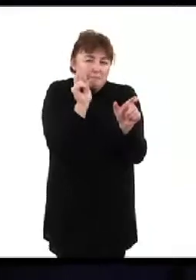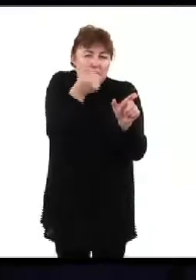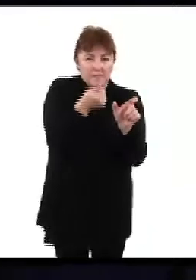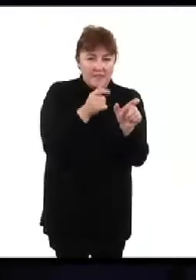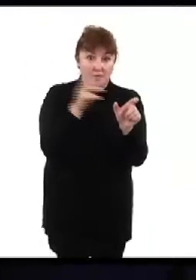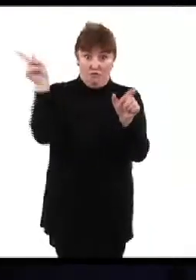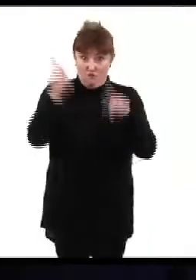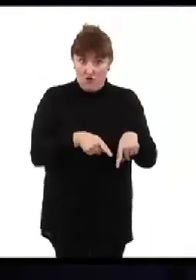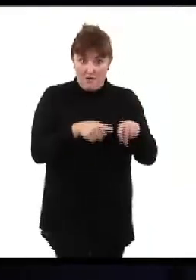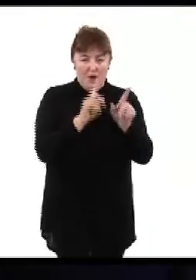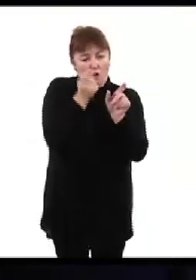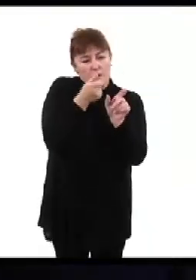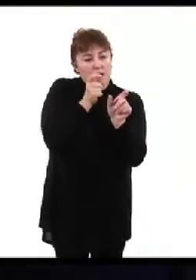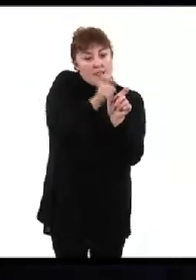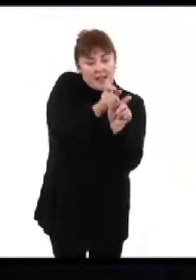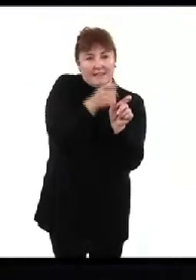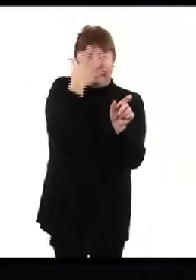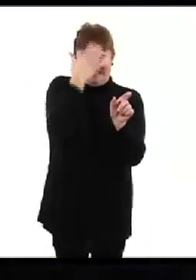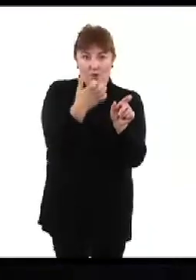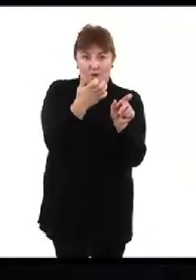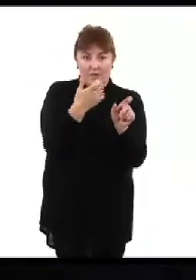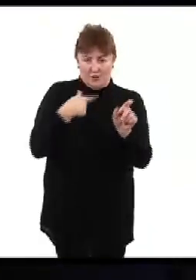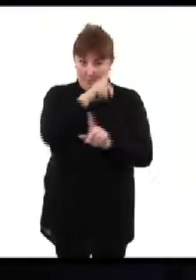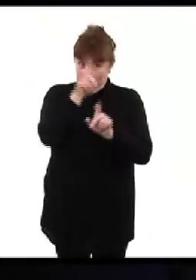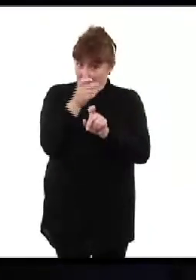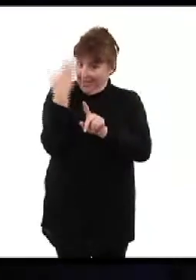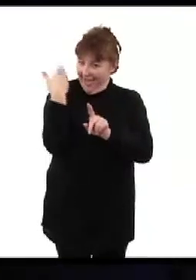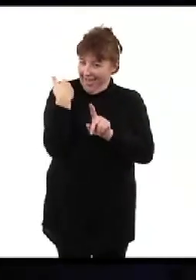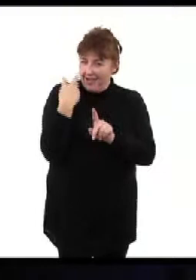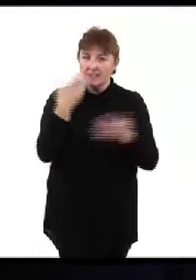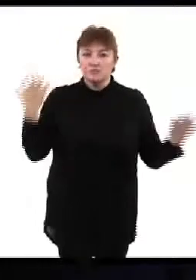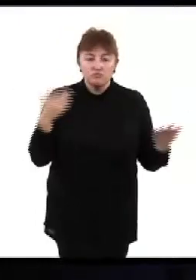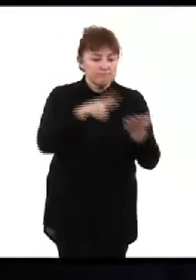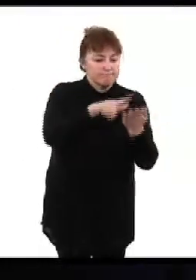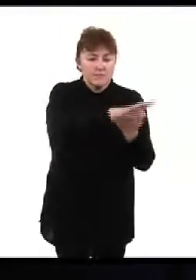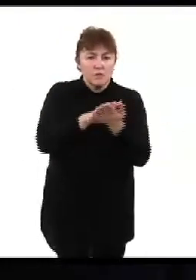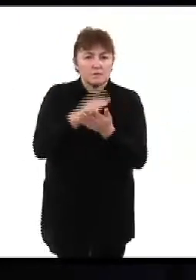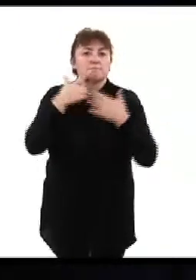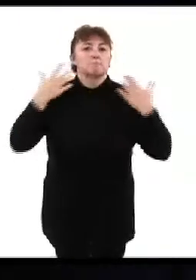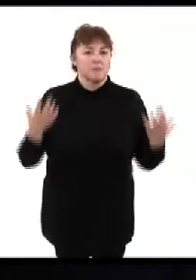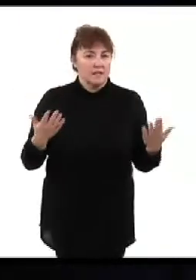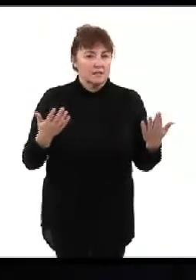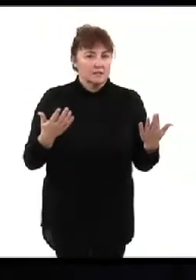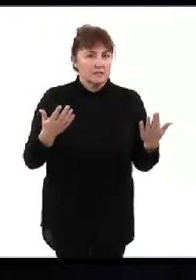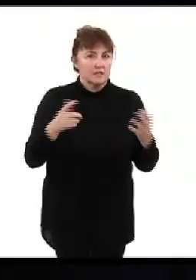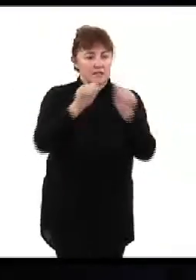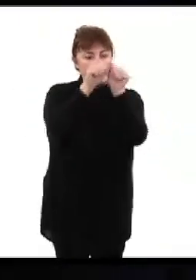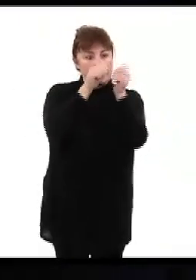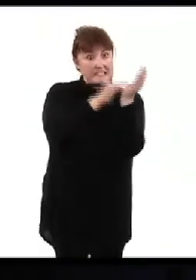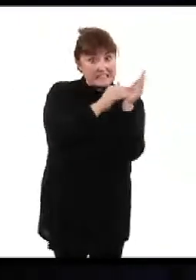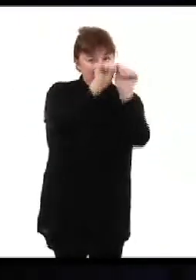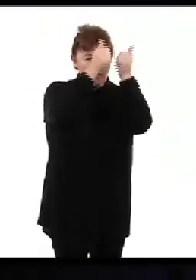Okay? So our question was, all right, well, what about for sign language? Do we see partial retrieval of the form of the